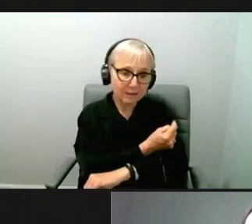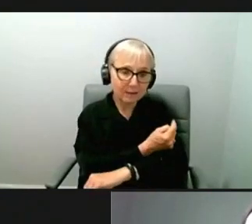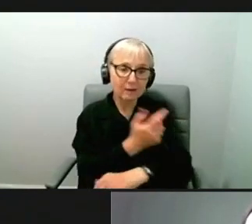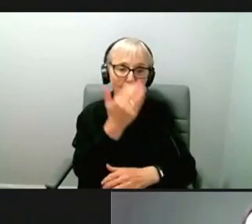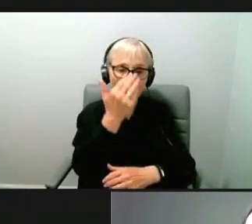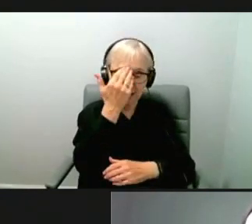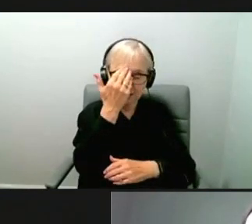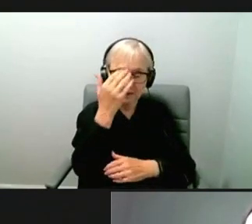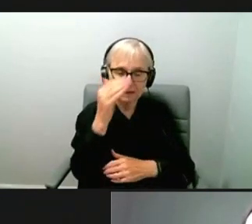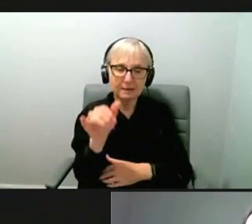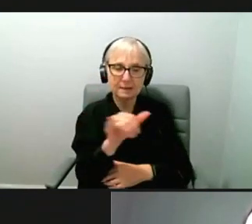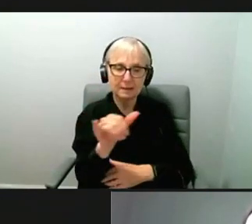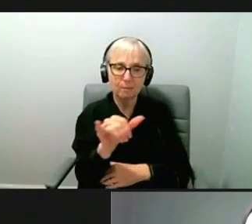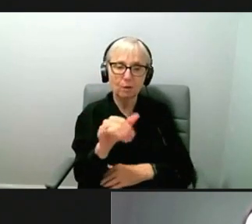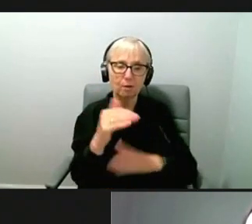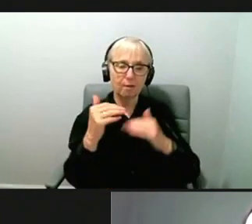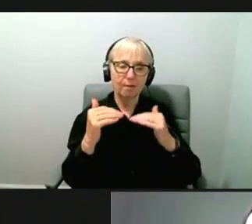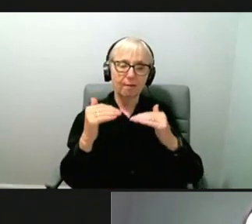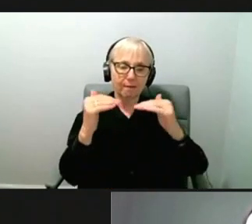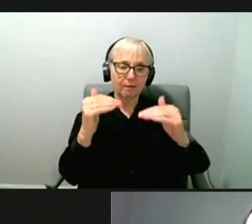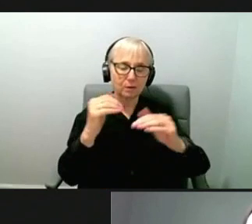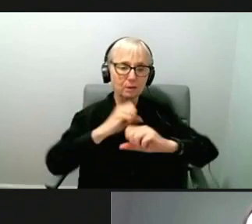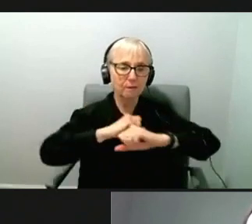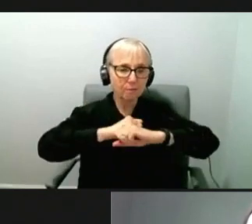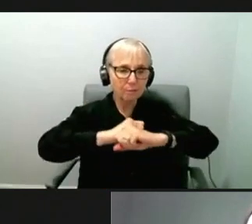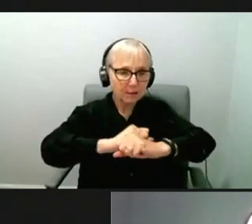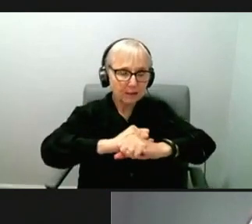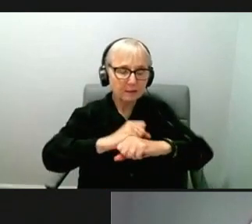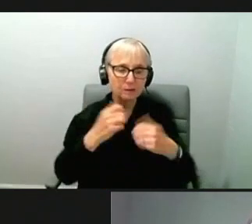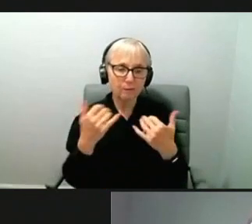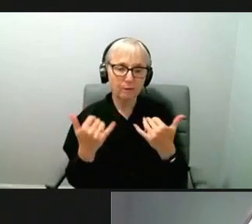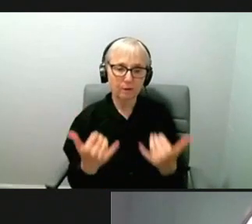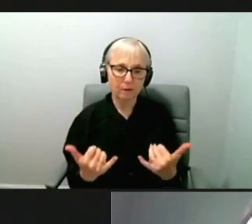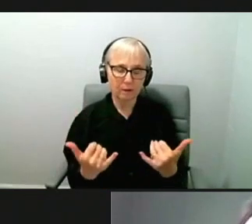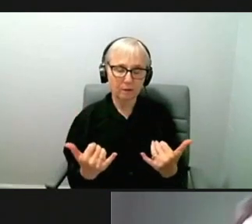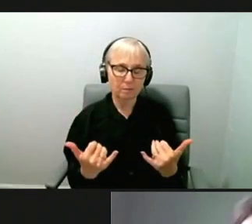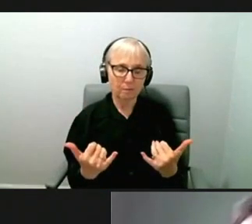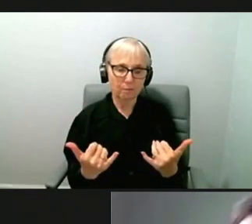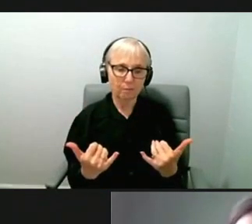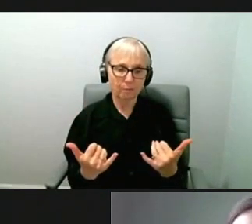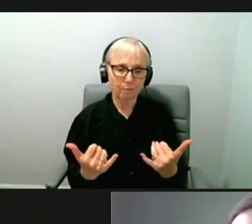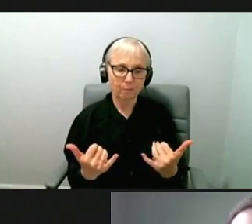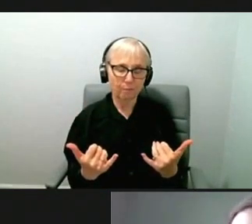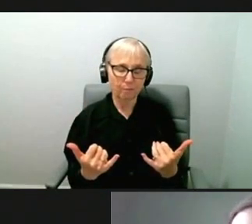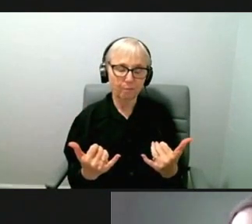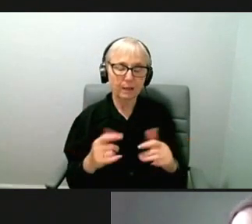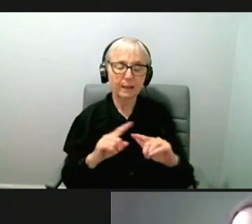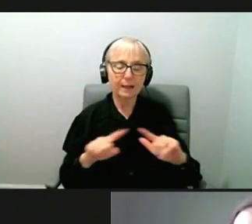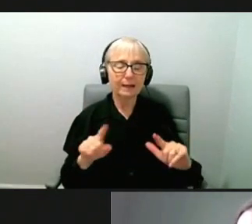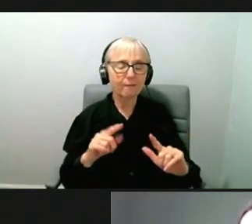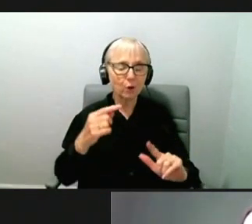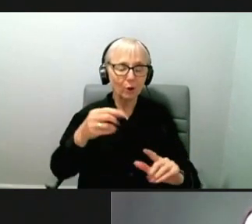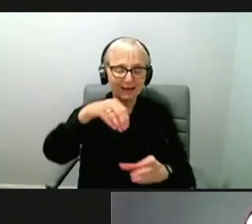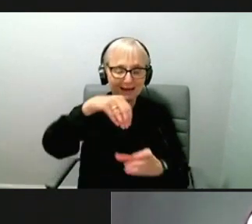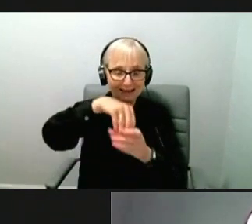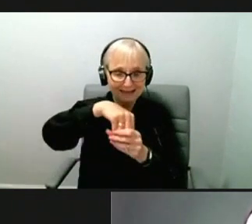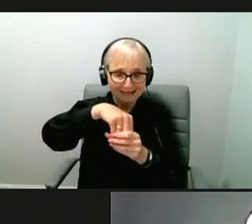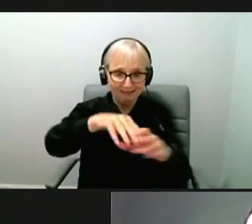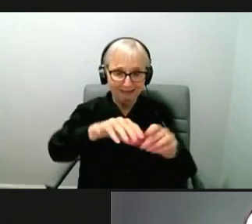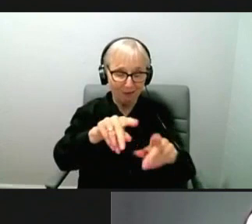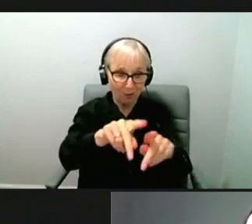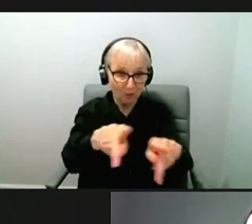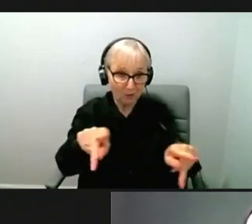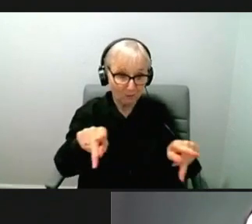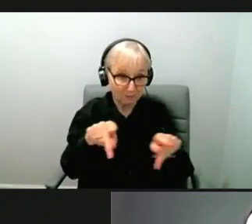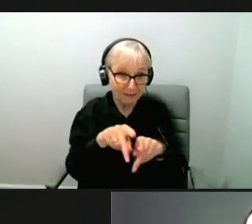have similar levels of protection right now. So clearly, if you're in these spaces, think about your own levels of risk. What do